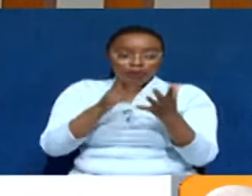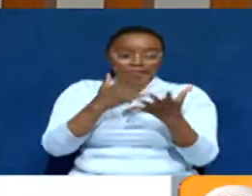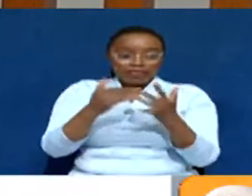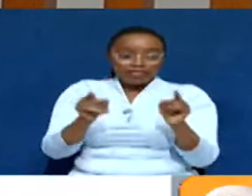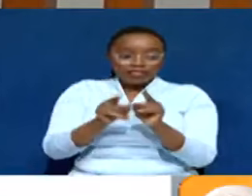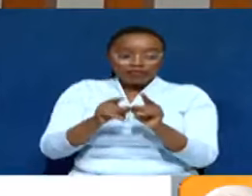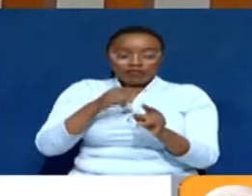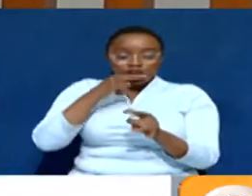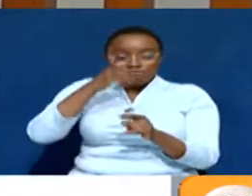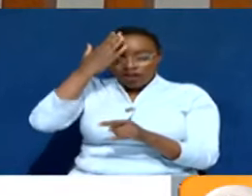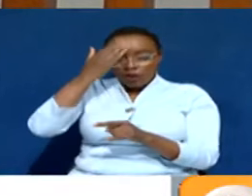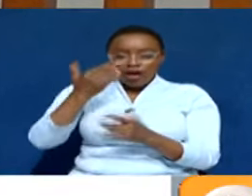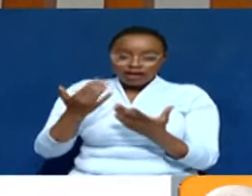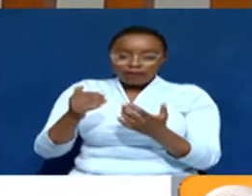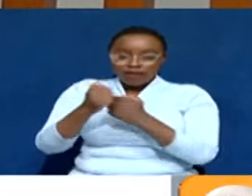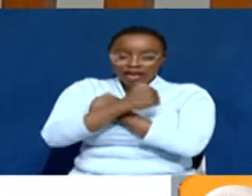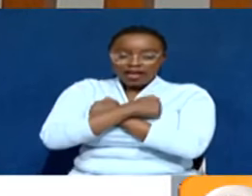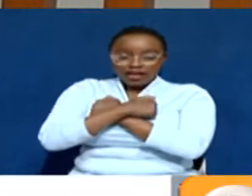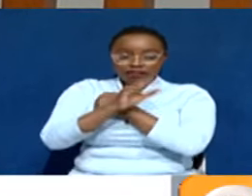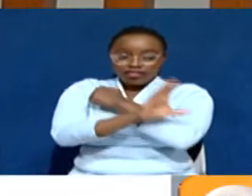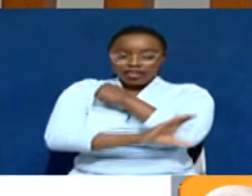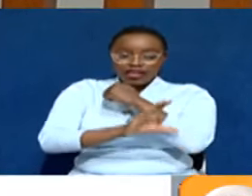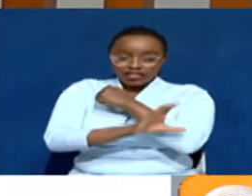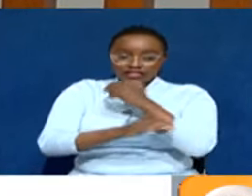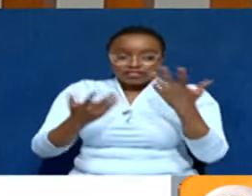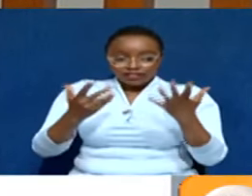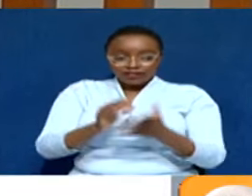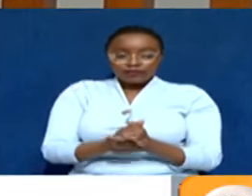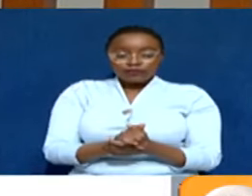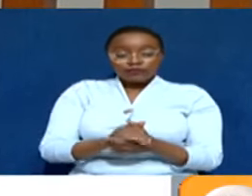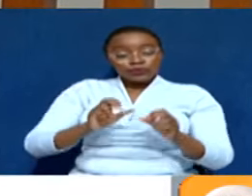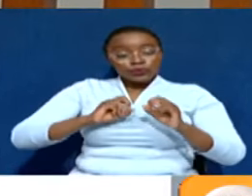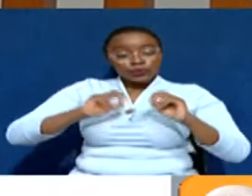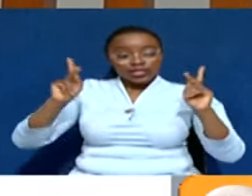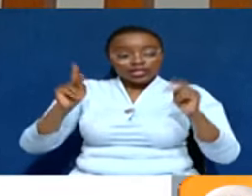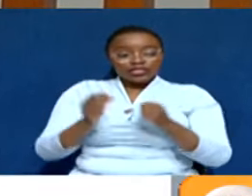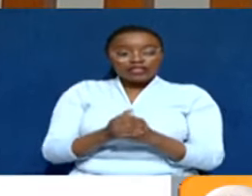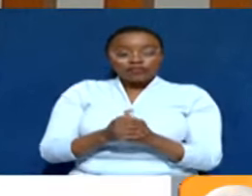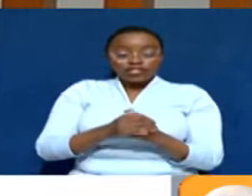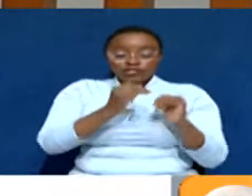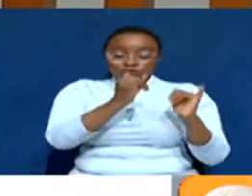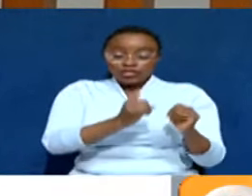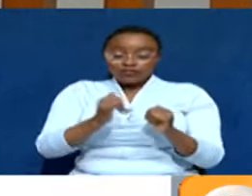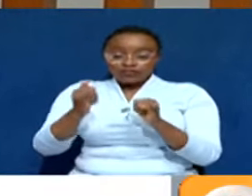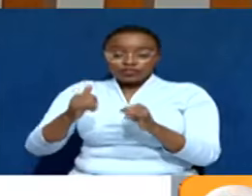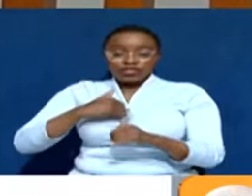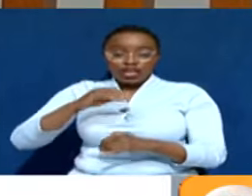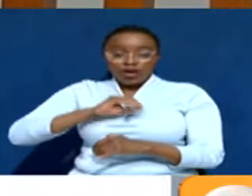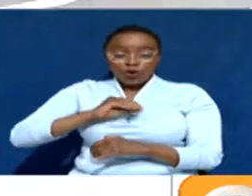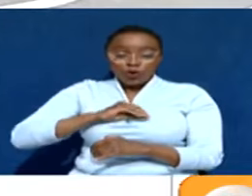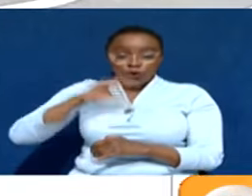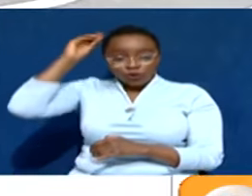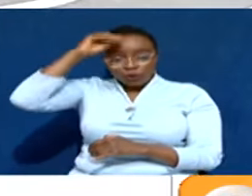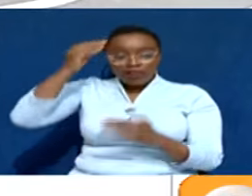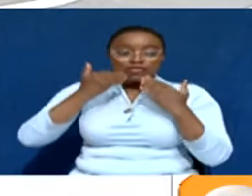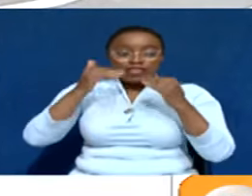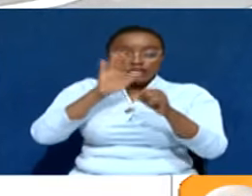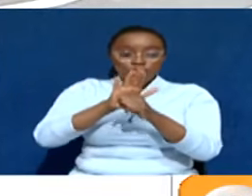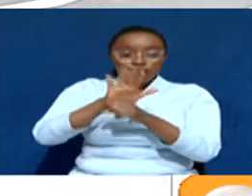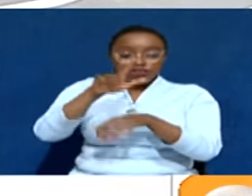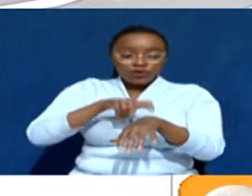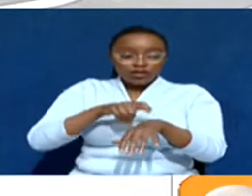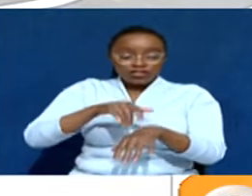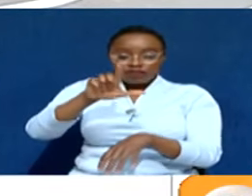for adventure, because I love the country. Mm. Yes, I love Saudi Arabia. All right, I guess to each their own, huh? Wanna see us? Thanks so much for your